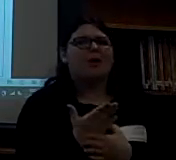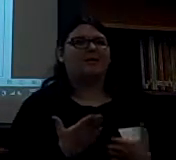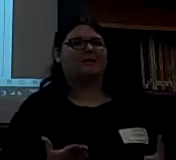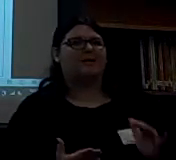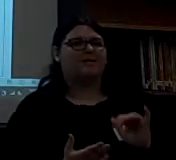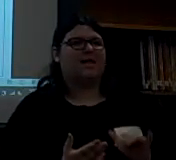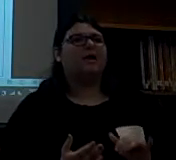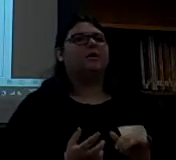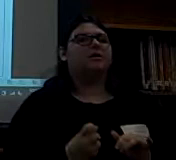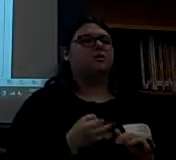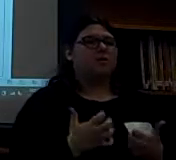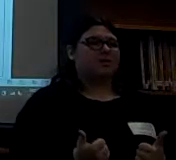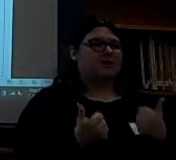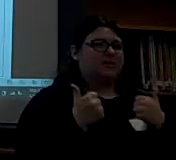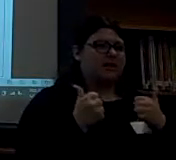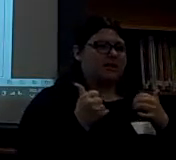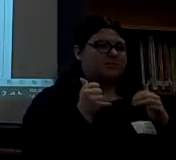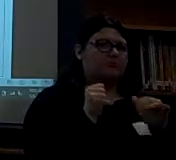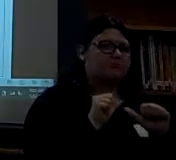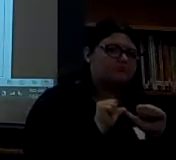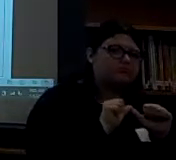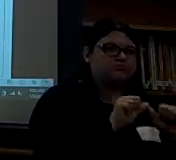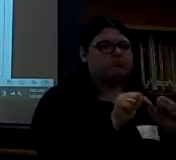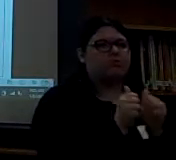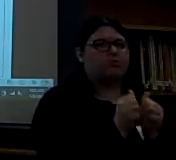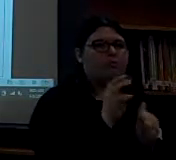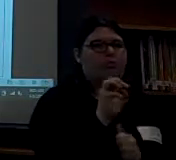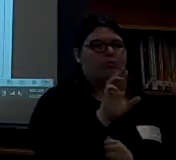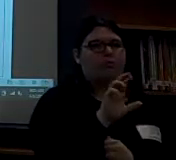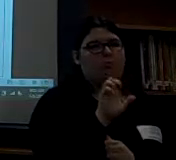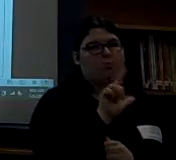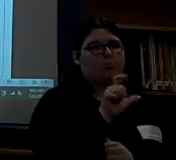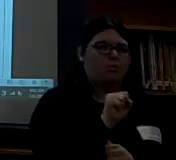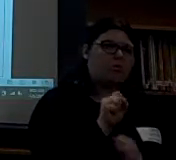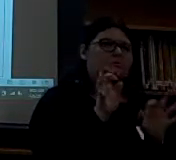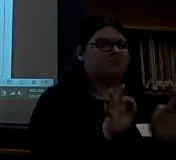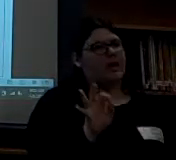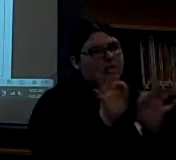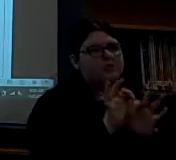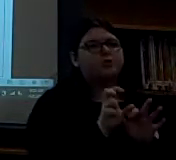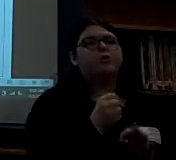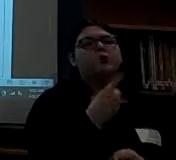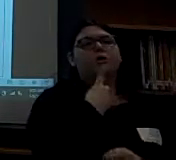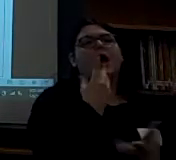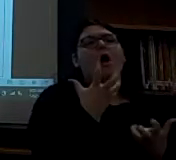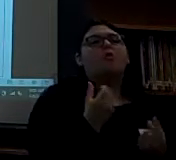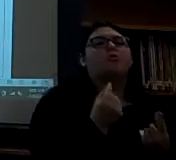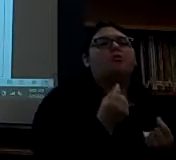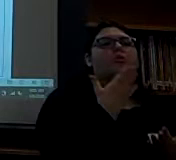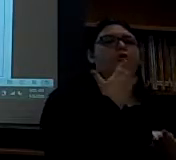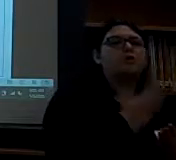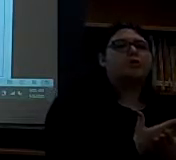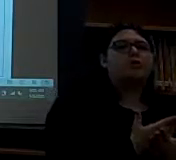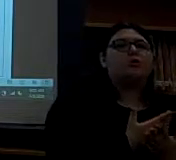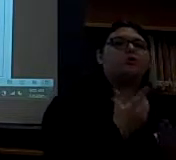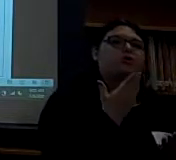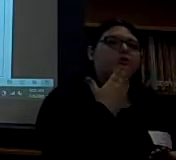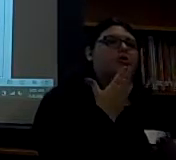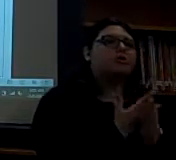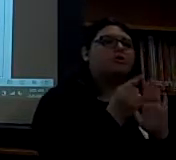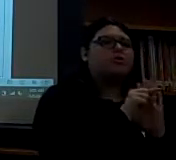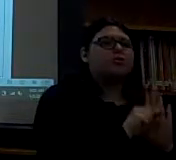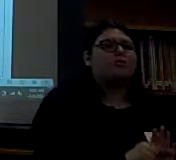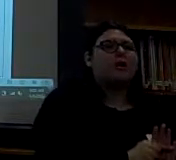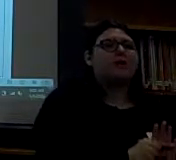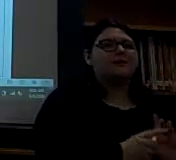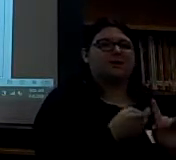to live consistently with our morals and our values. So a child who says, you know what, I want to do well, I want to get a good grade, I need to do my homework, that's